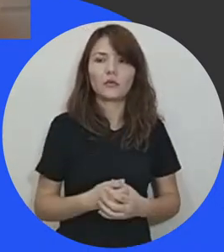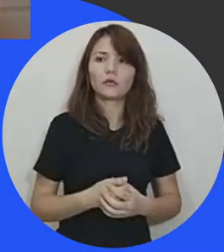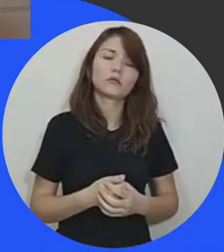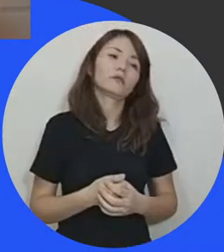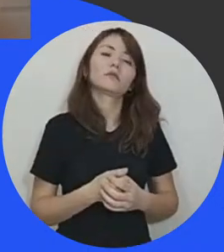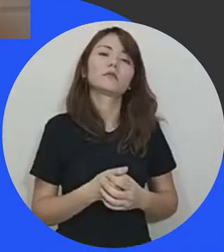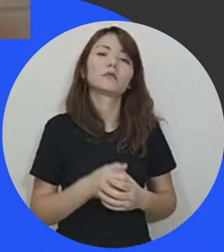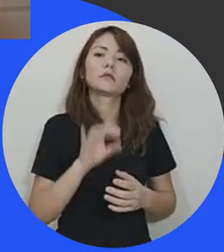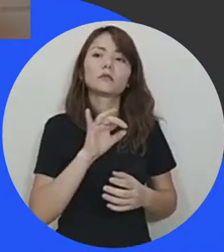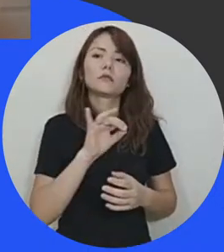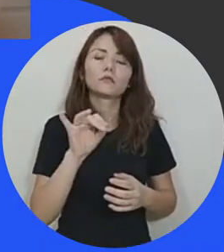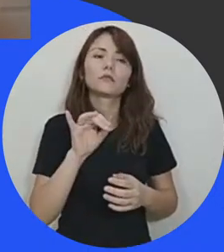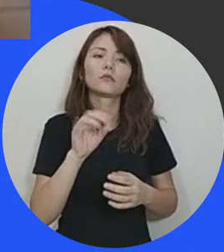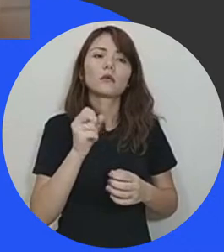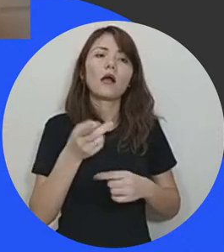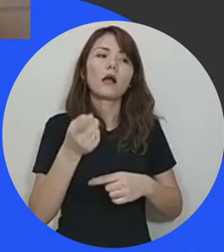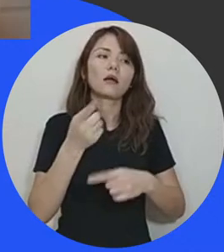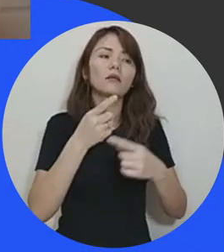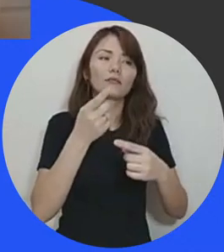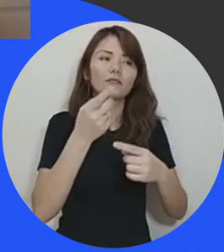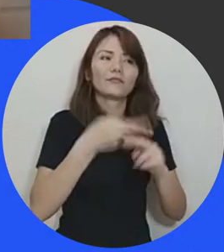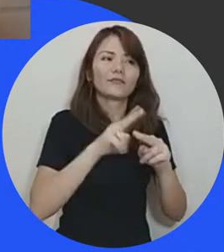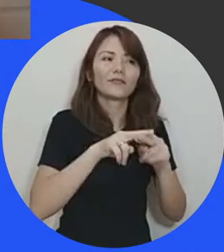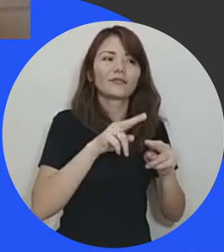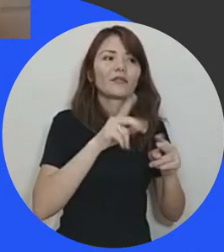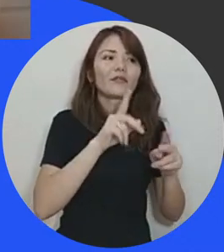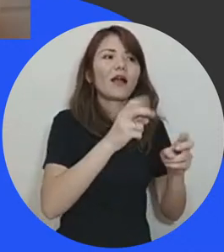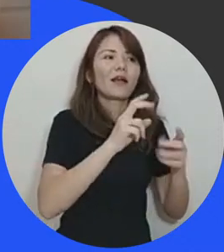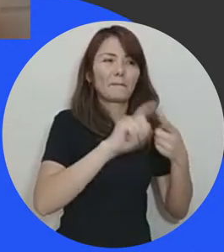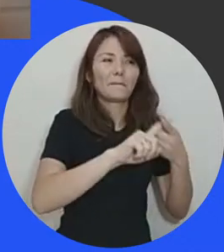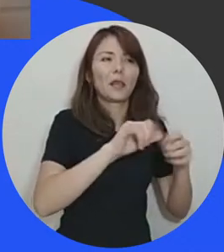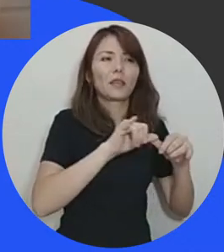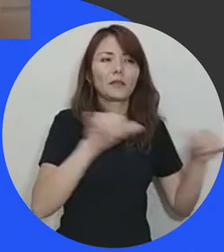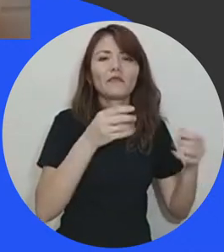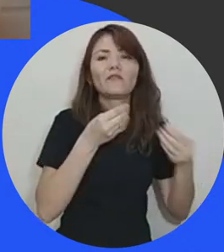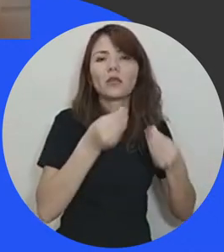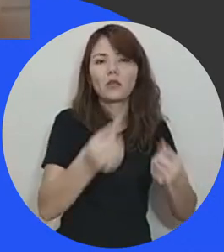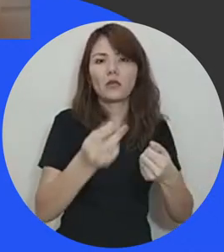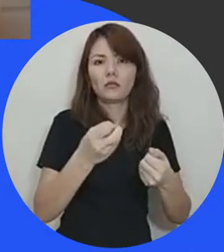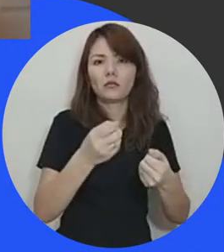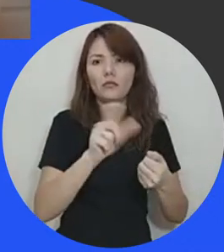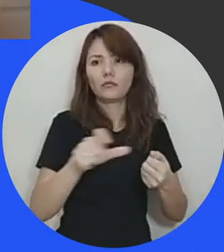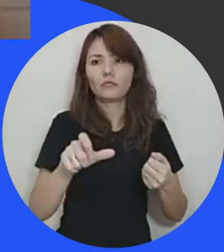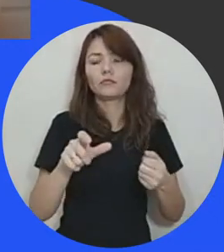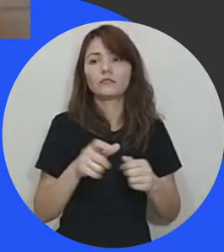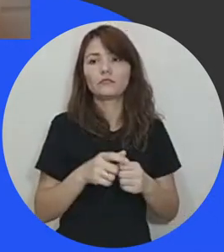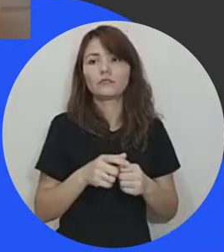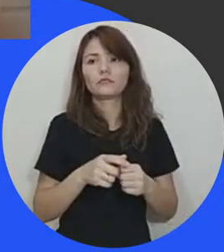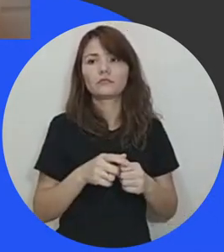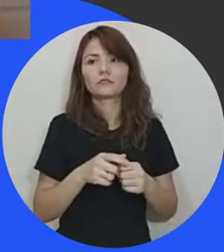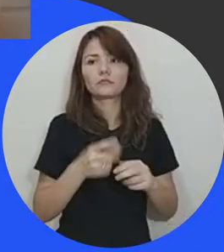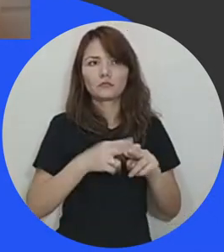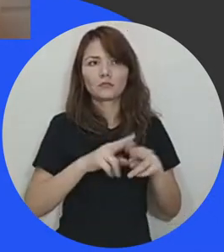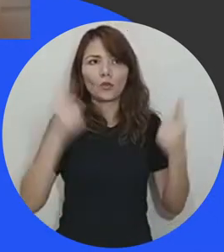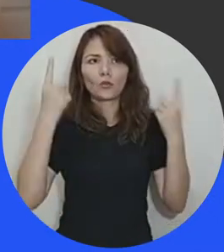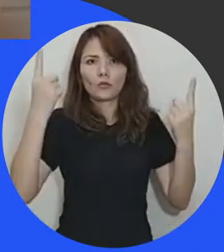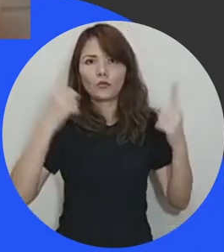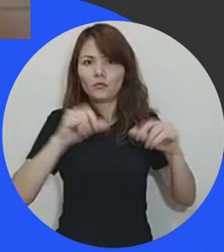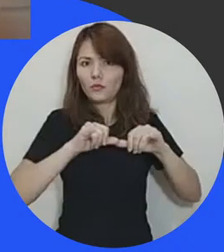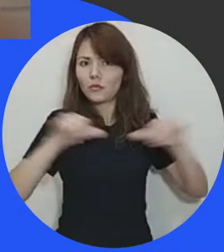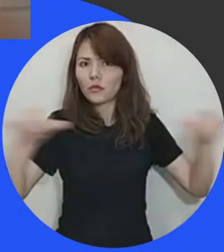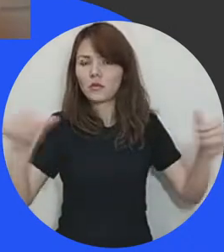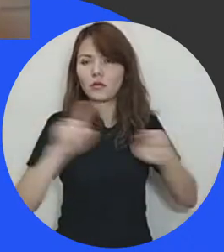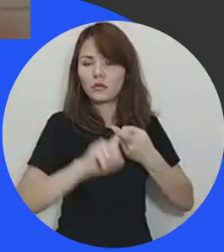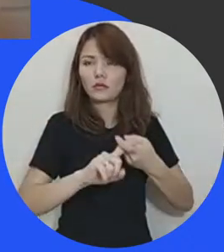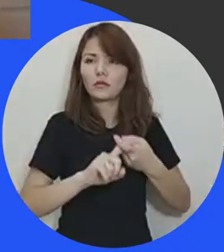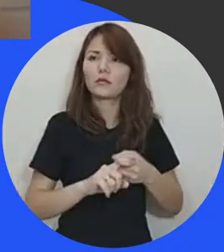on in the 20th century, really, I think, before you get to that sort of scale. And because, as I say, the thing with Ebola is